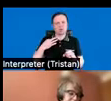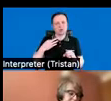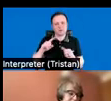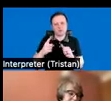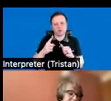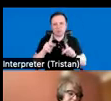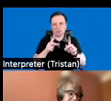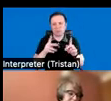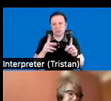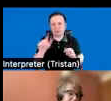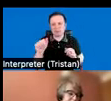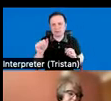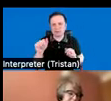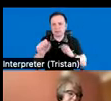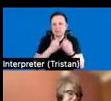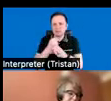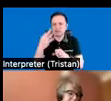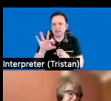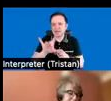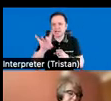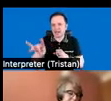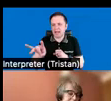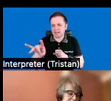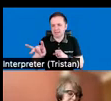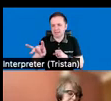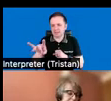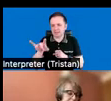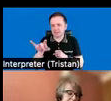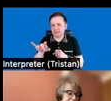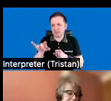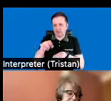disabilities in 1988 at what was then